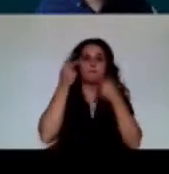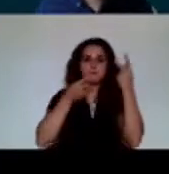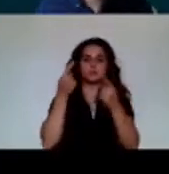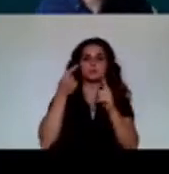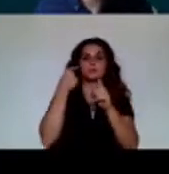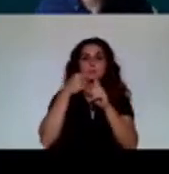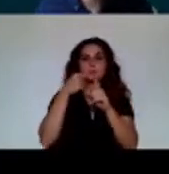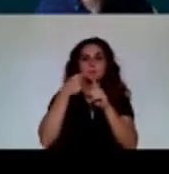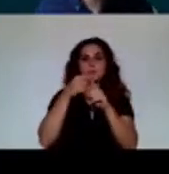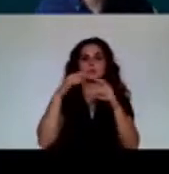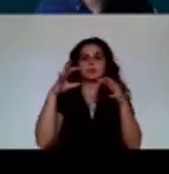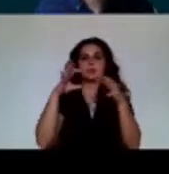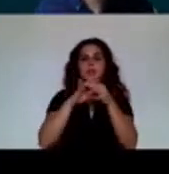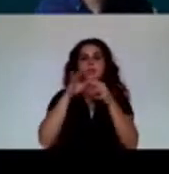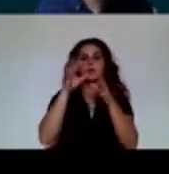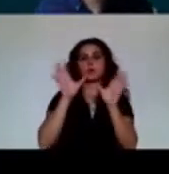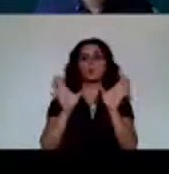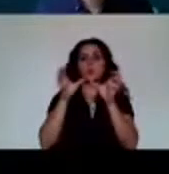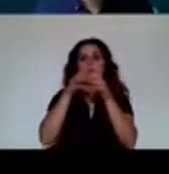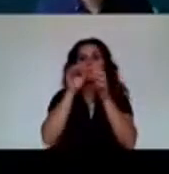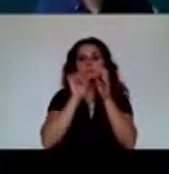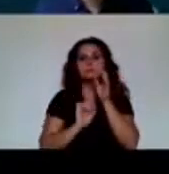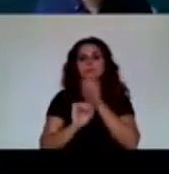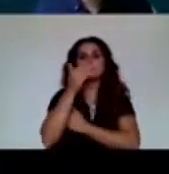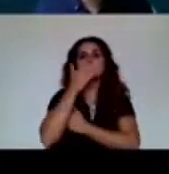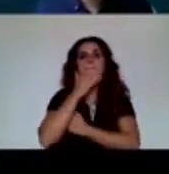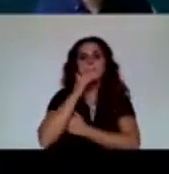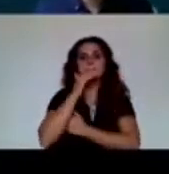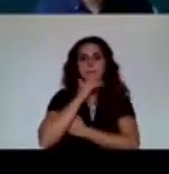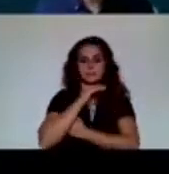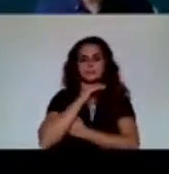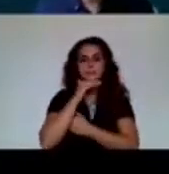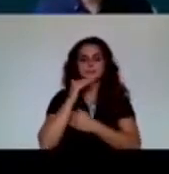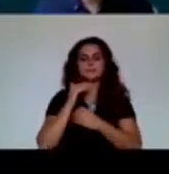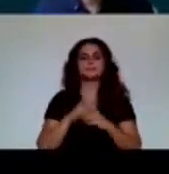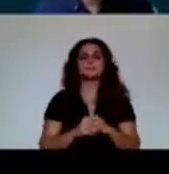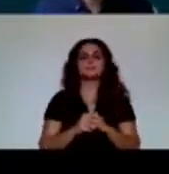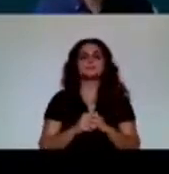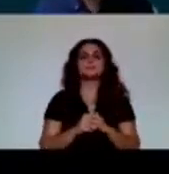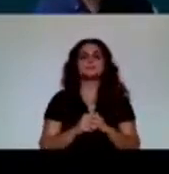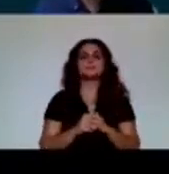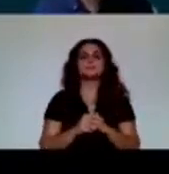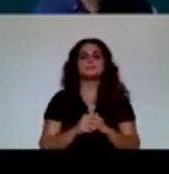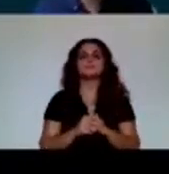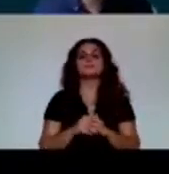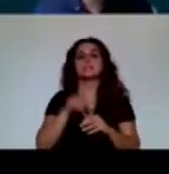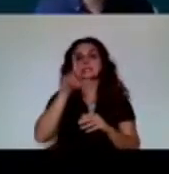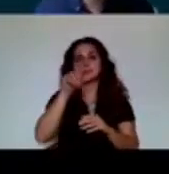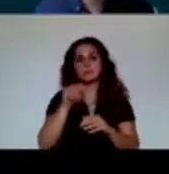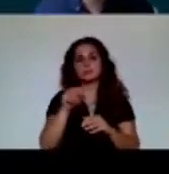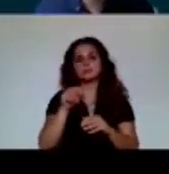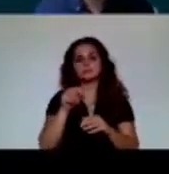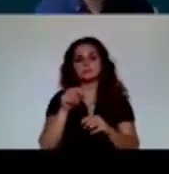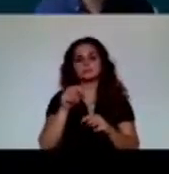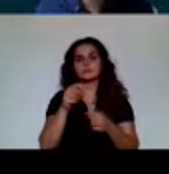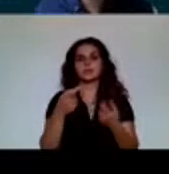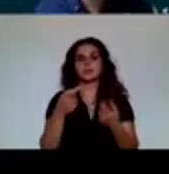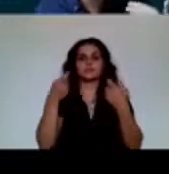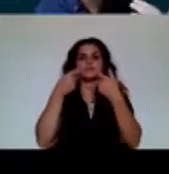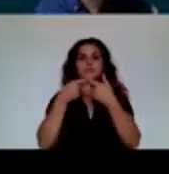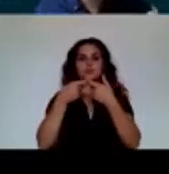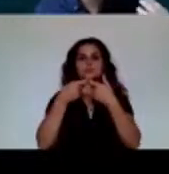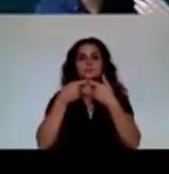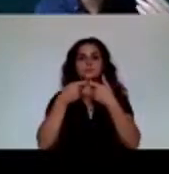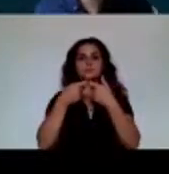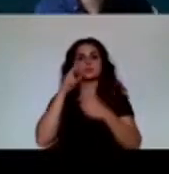their in-group, so they are showing a pro-white assessment. And consistent with the pattern that